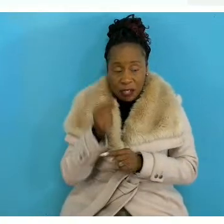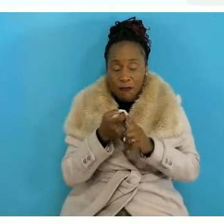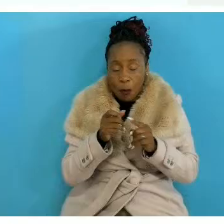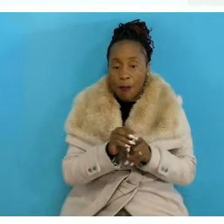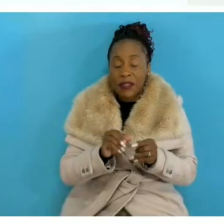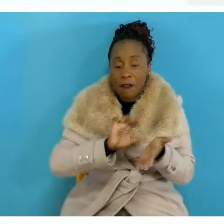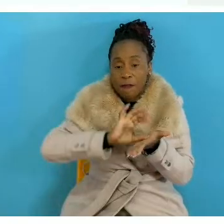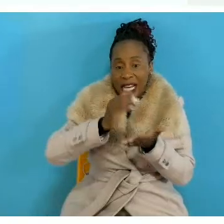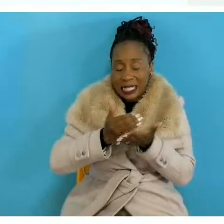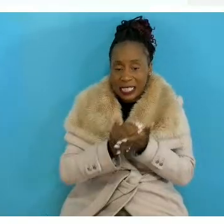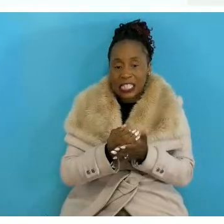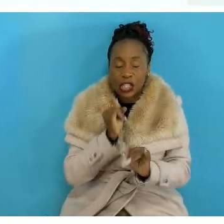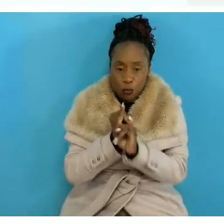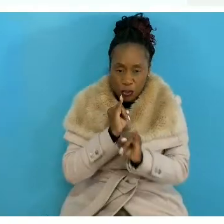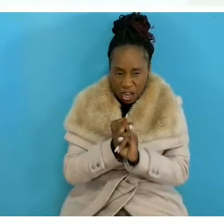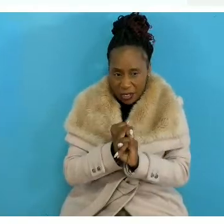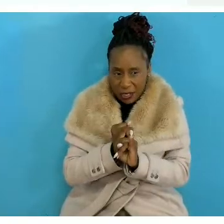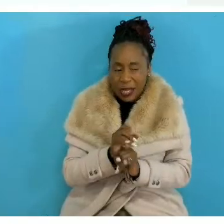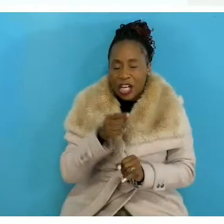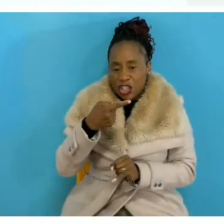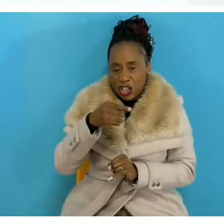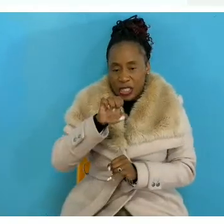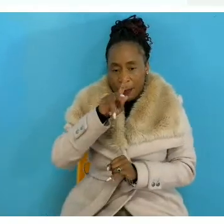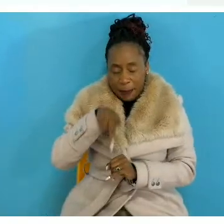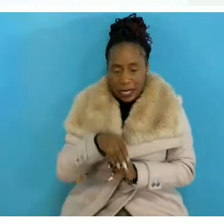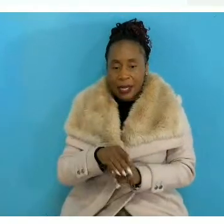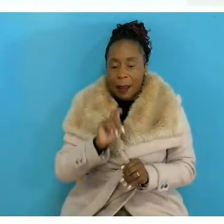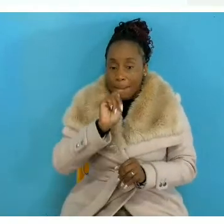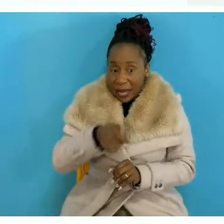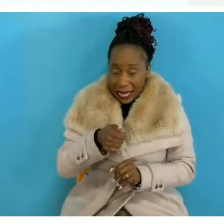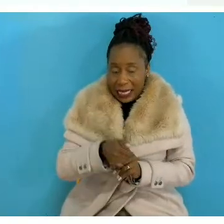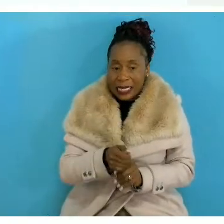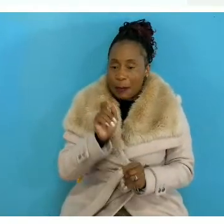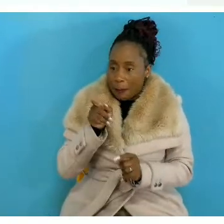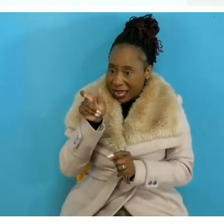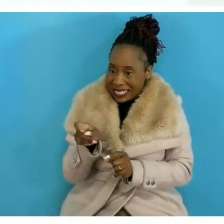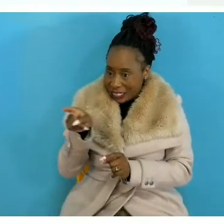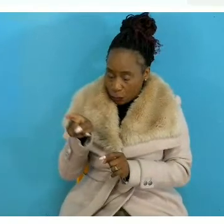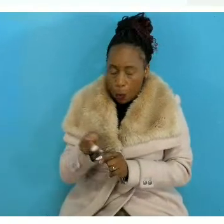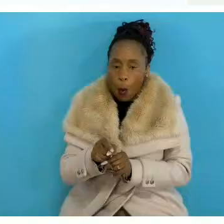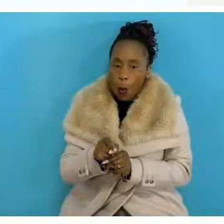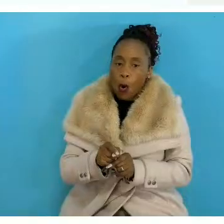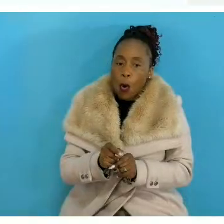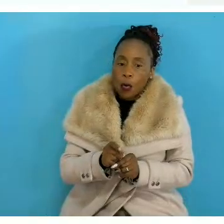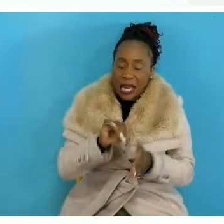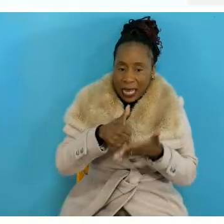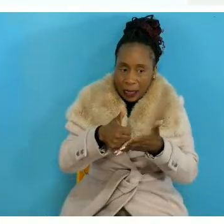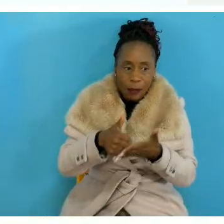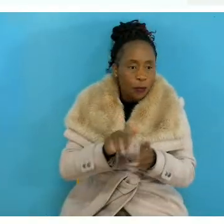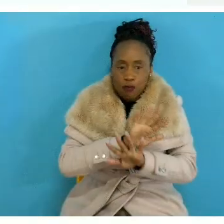institutions. GEP will pay directly to that particular supplier, but the money will not come to you.